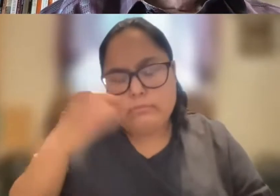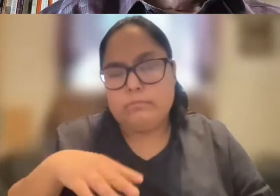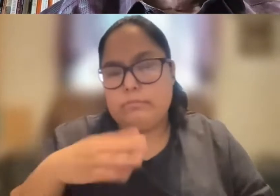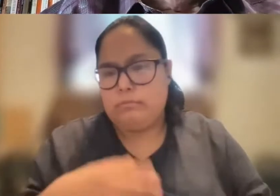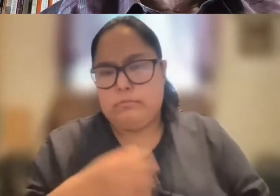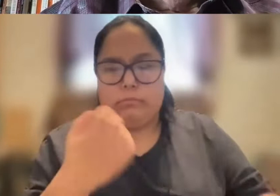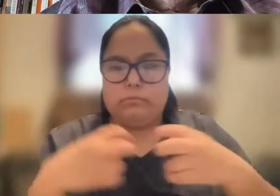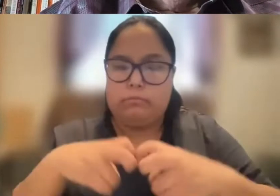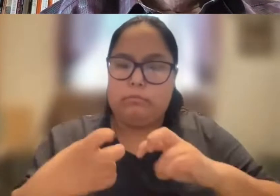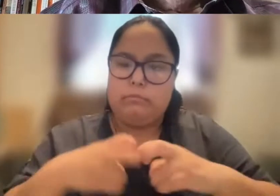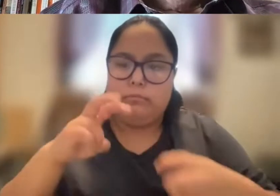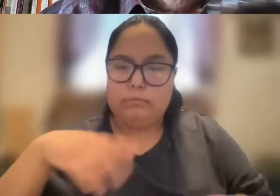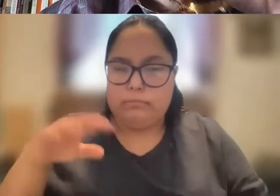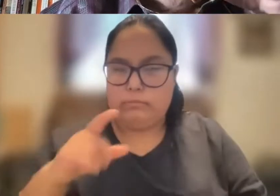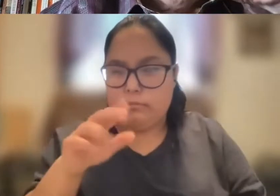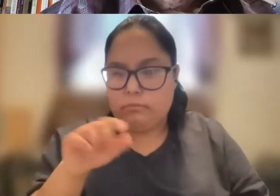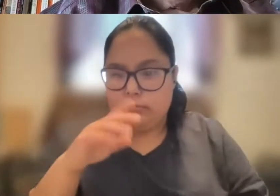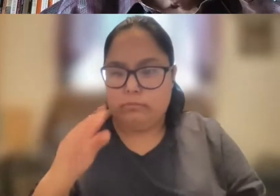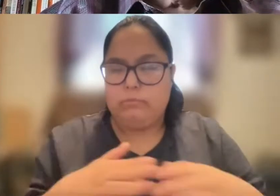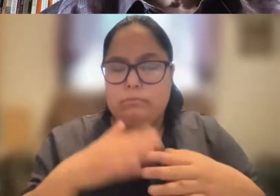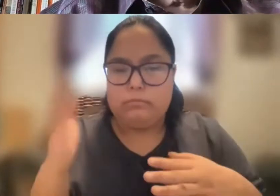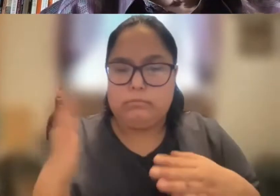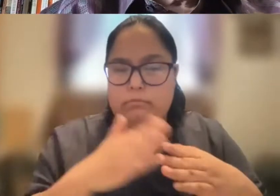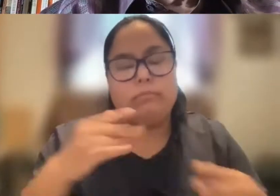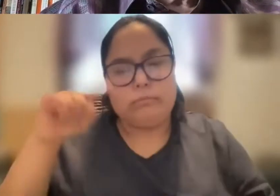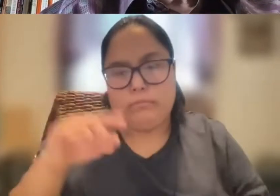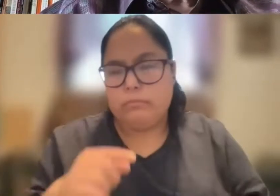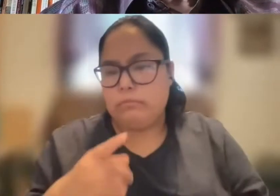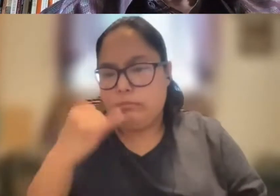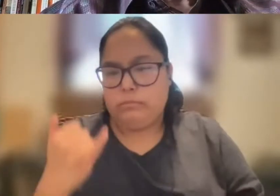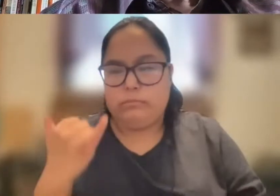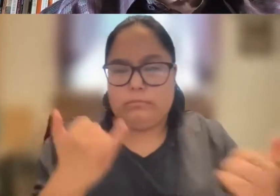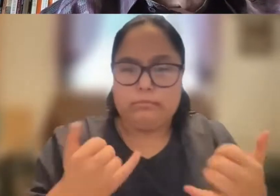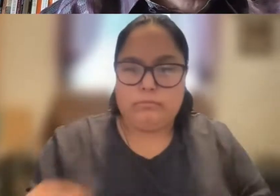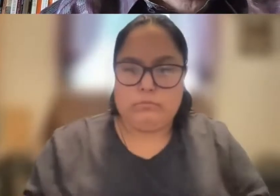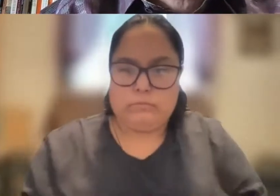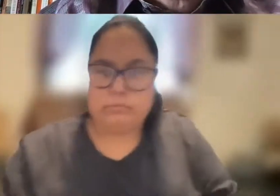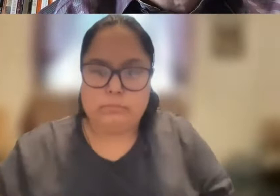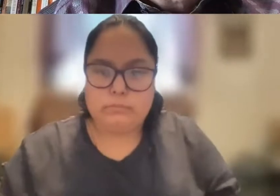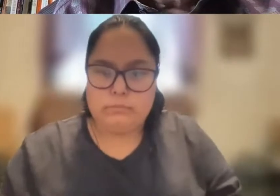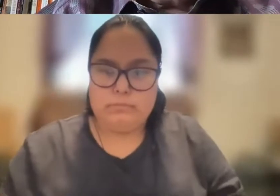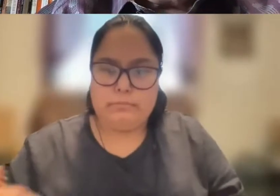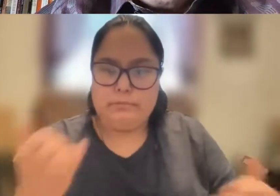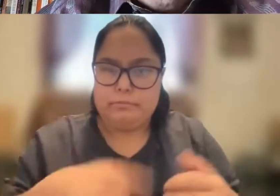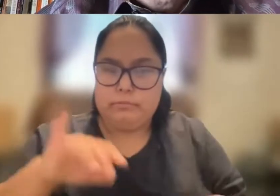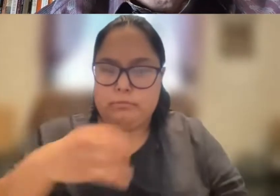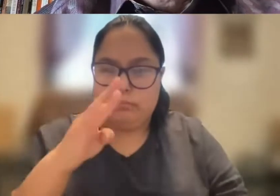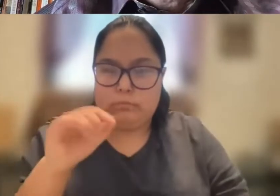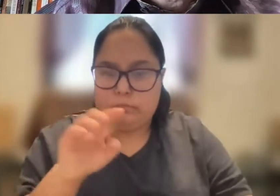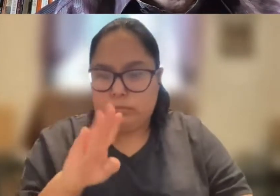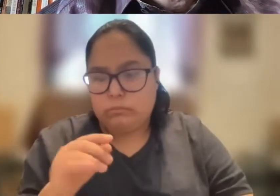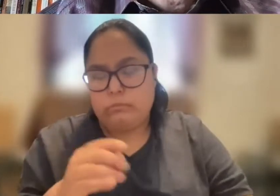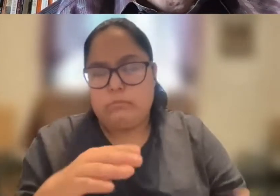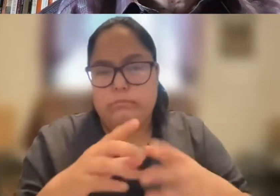issue, not expecting it to rear its head. And in all honesty, I was hoping joining the military